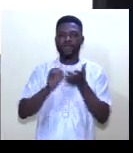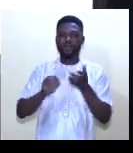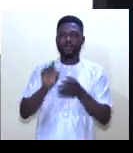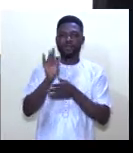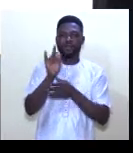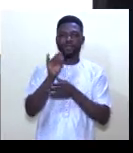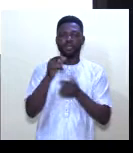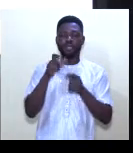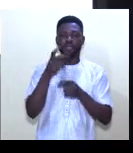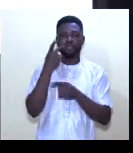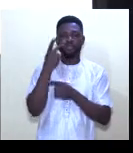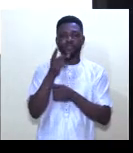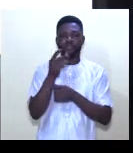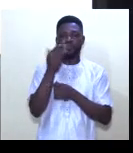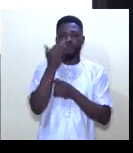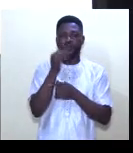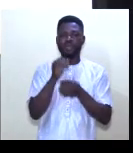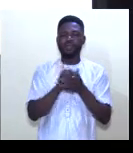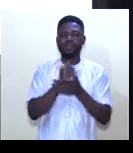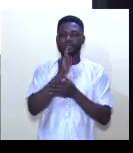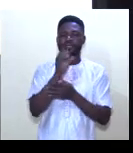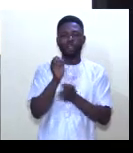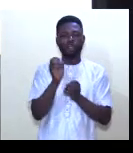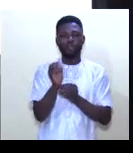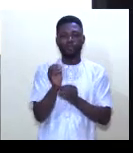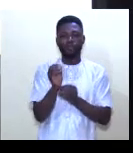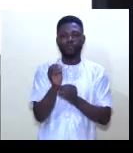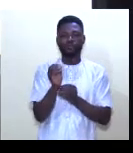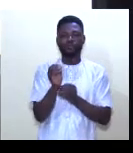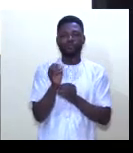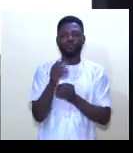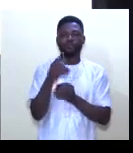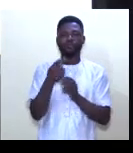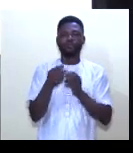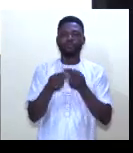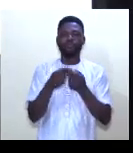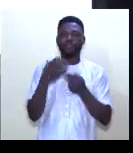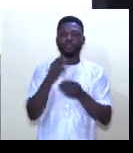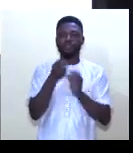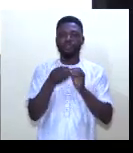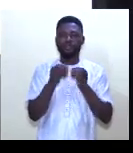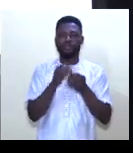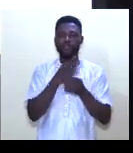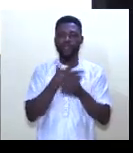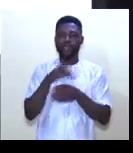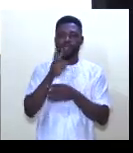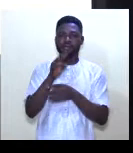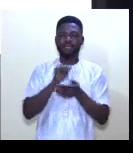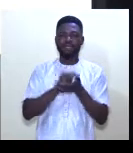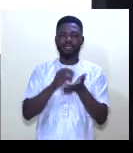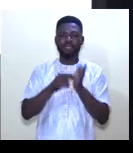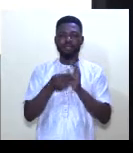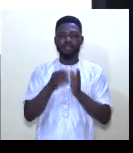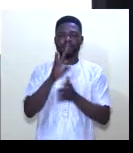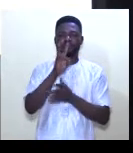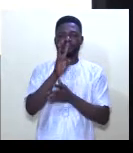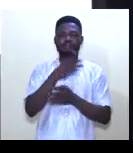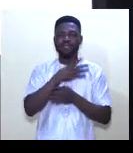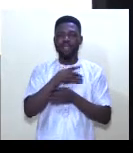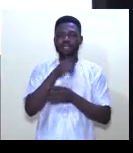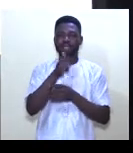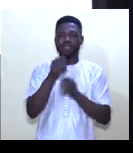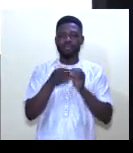144 minus 18. Let's see why that is so. It says the product of a number and 7, that